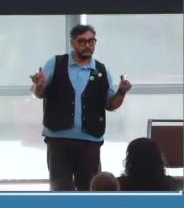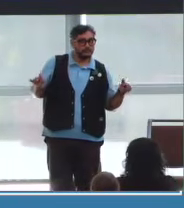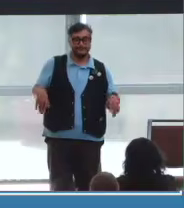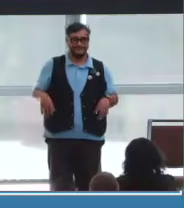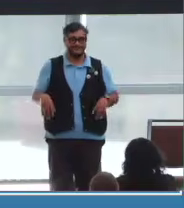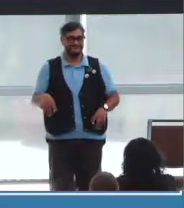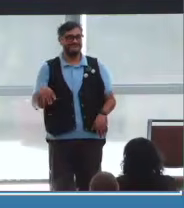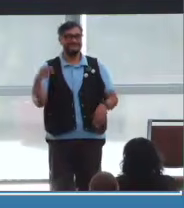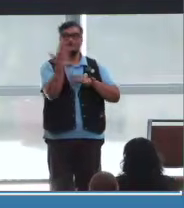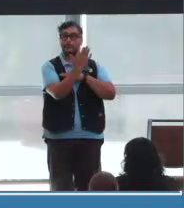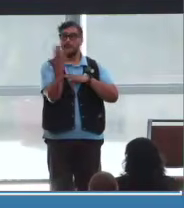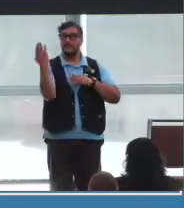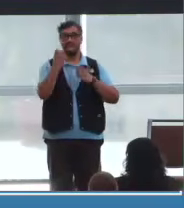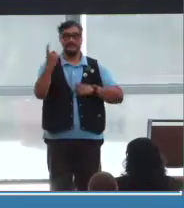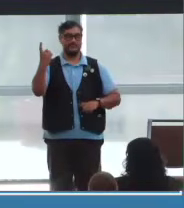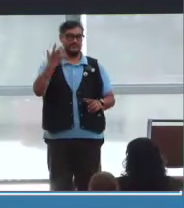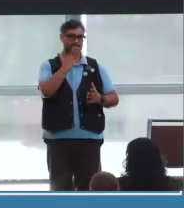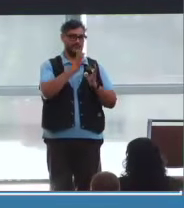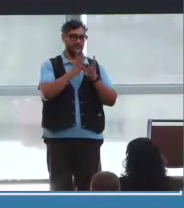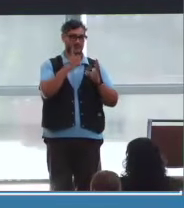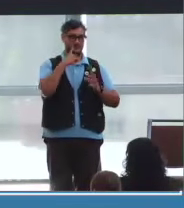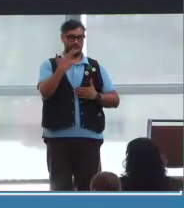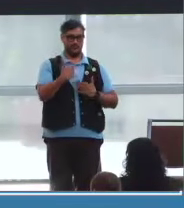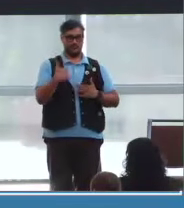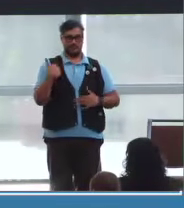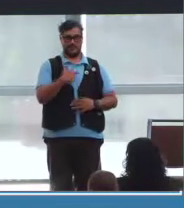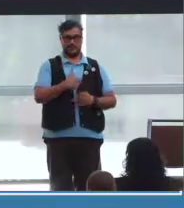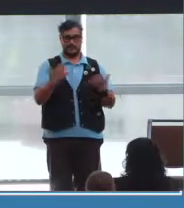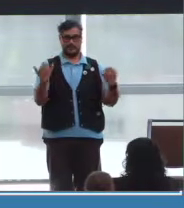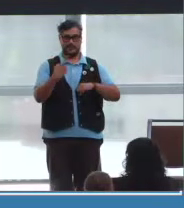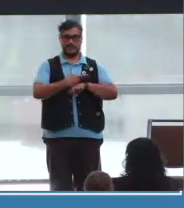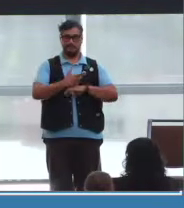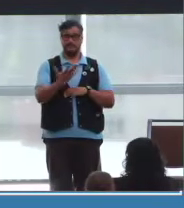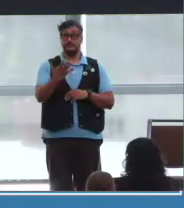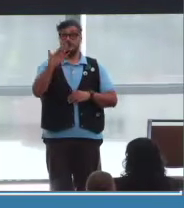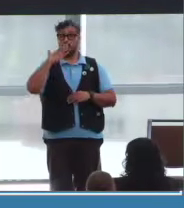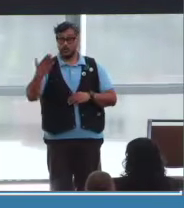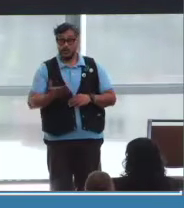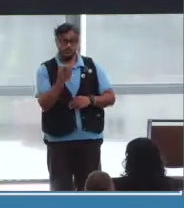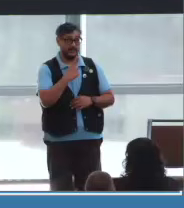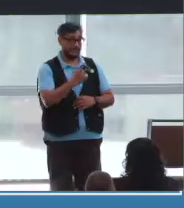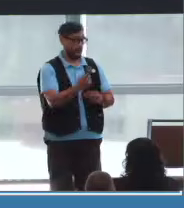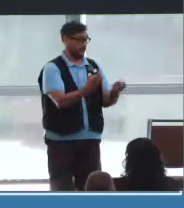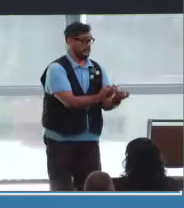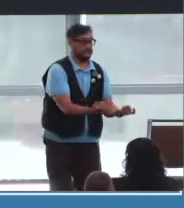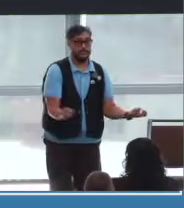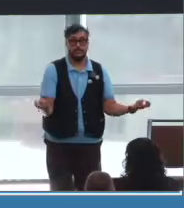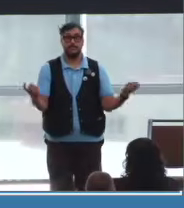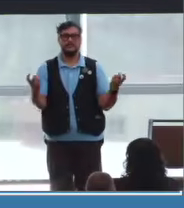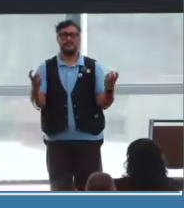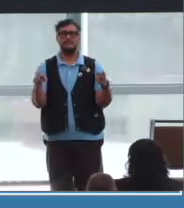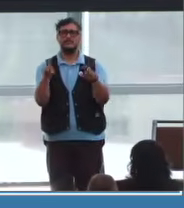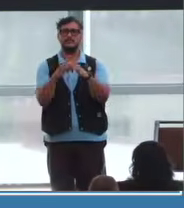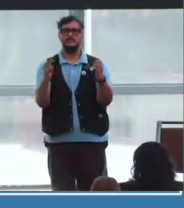Good morning, everyone. Thank you so much for joining us today. We want to welcome everyone that's in person. We also want